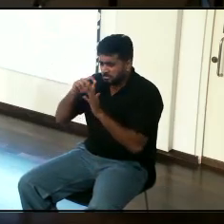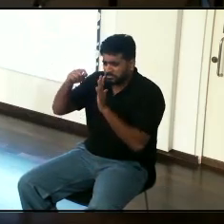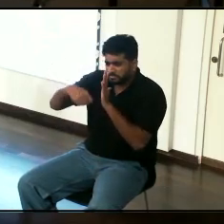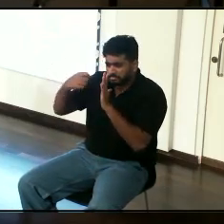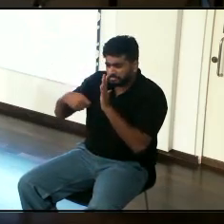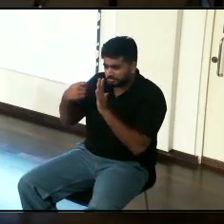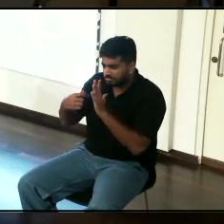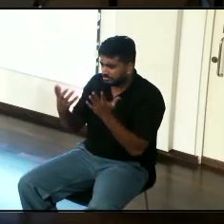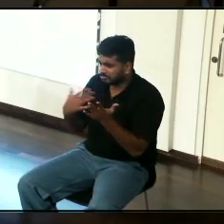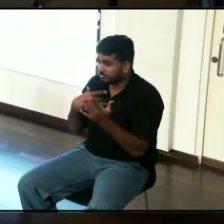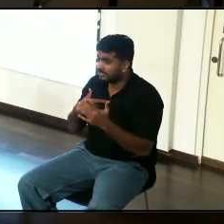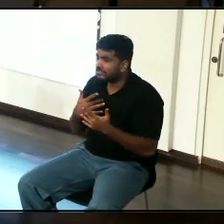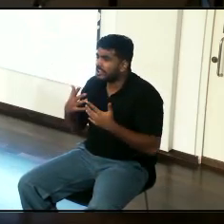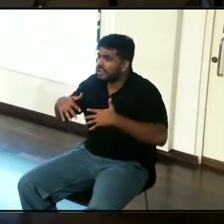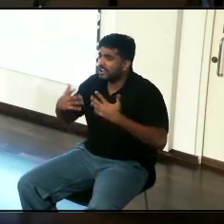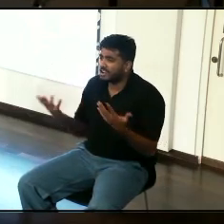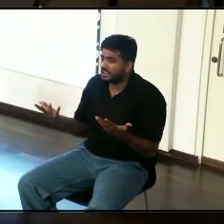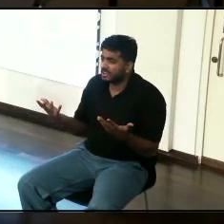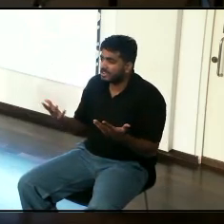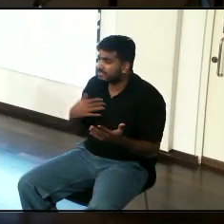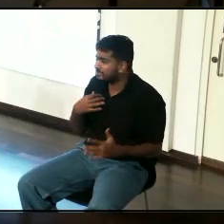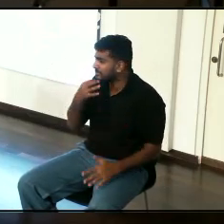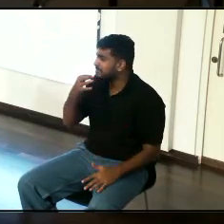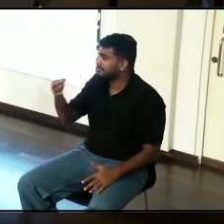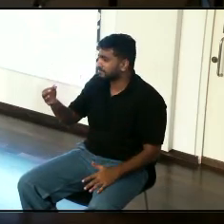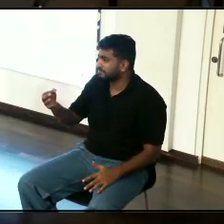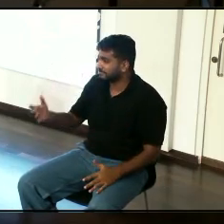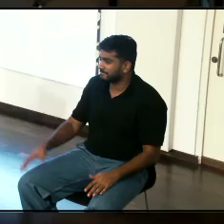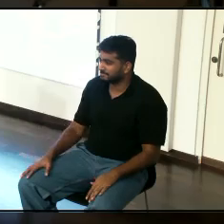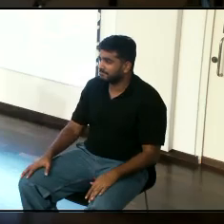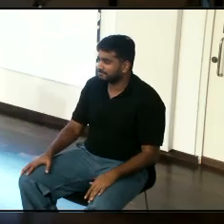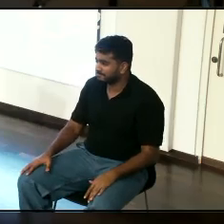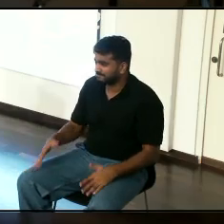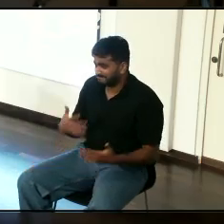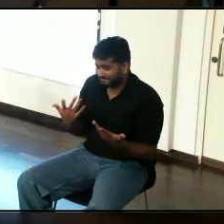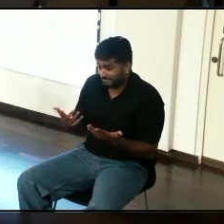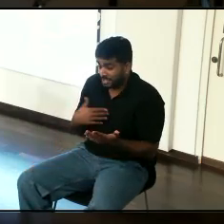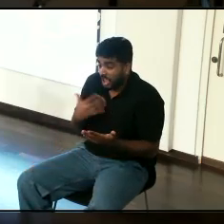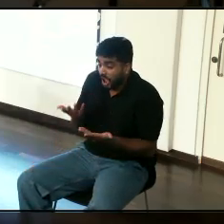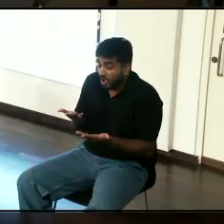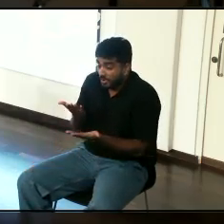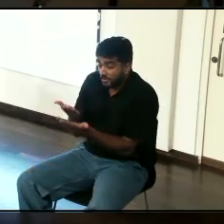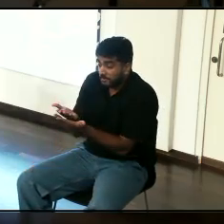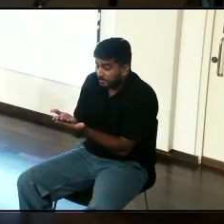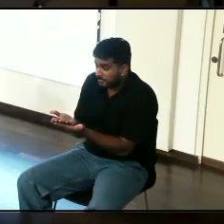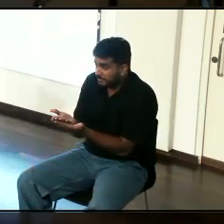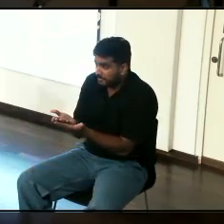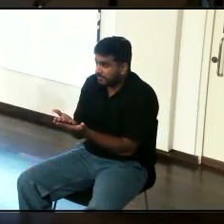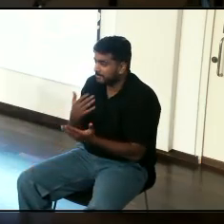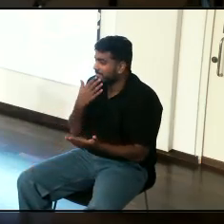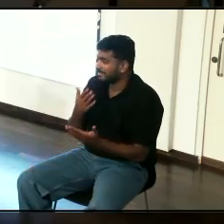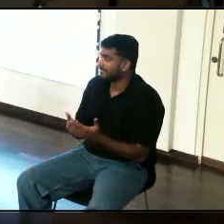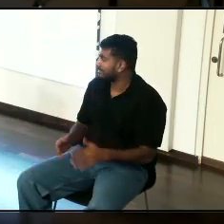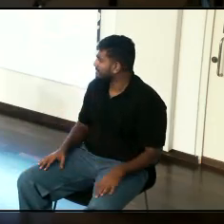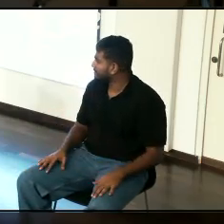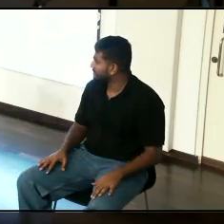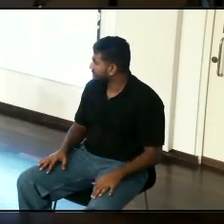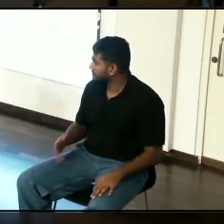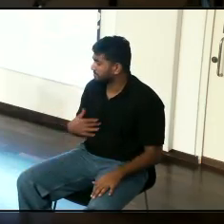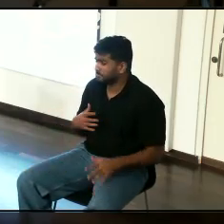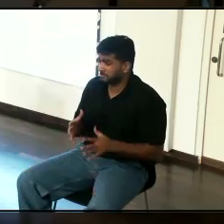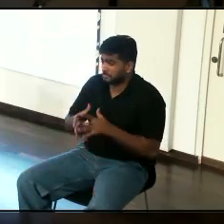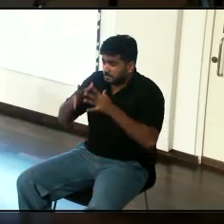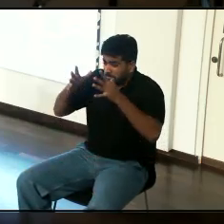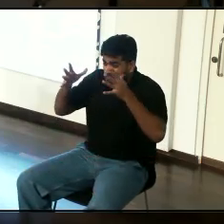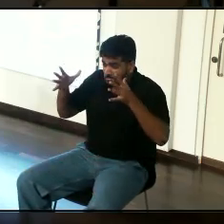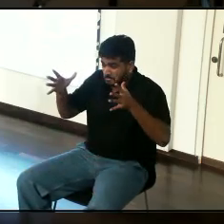you had to write? So yeah, any approaches and yeah. I think the biggest